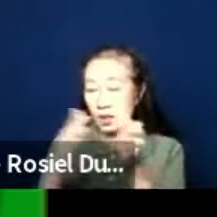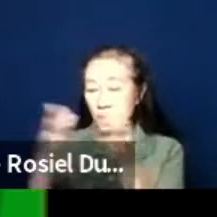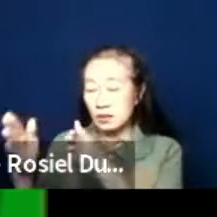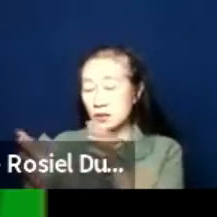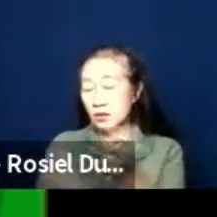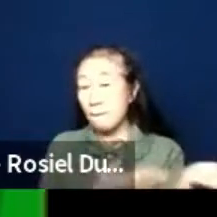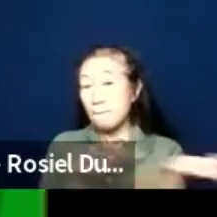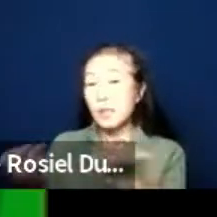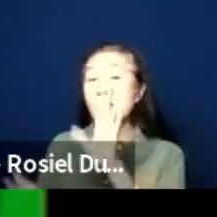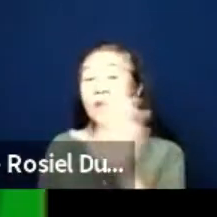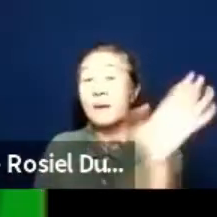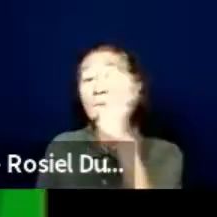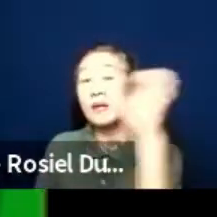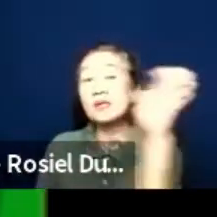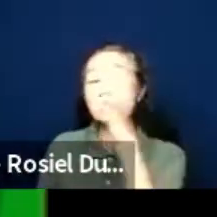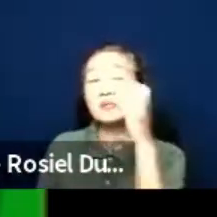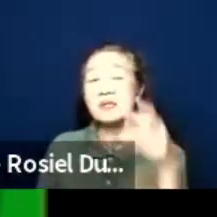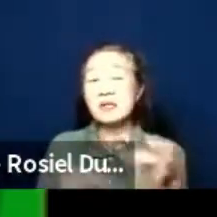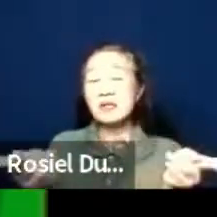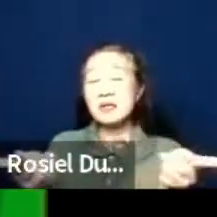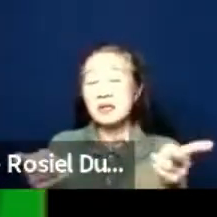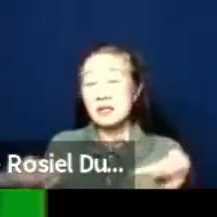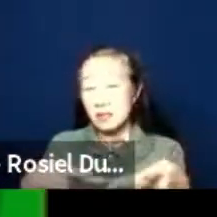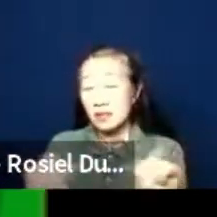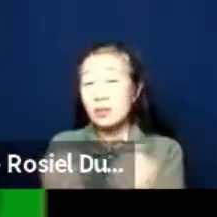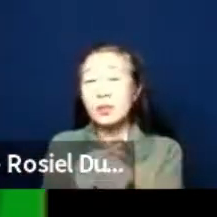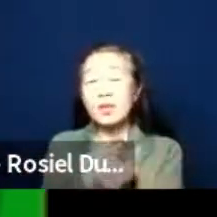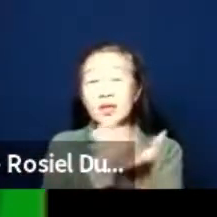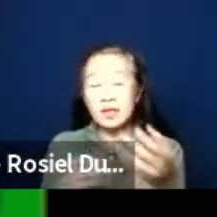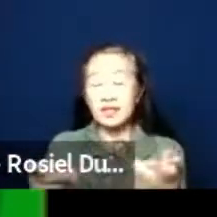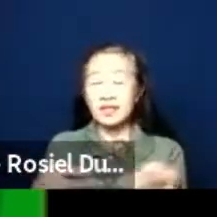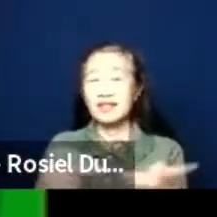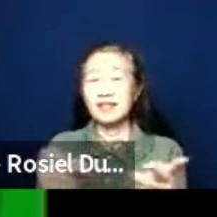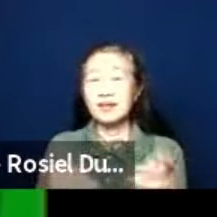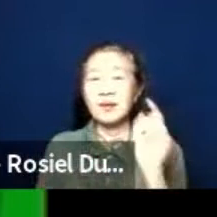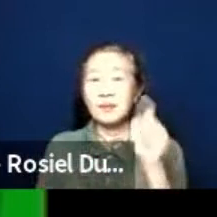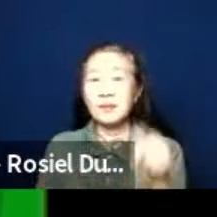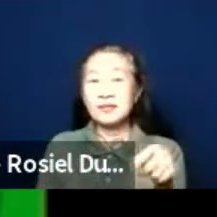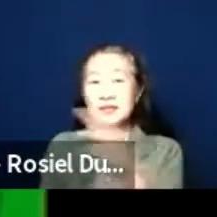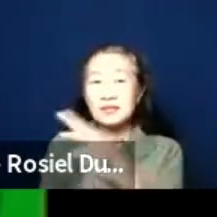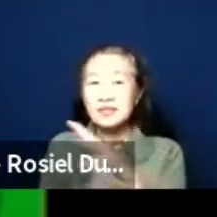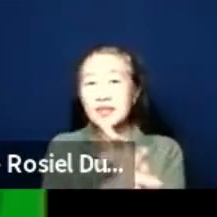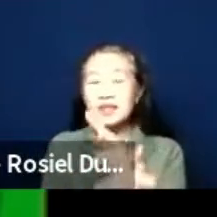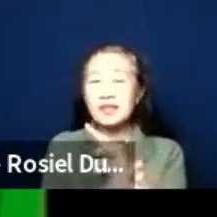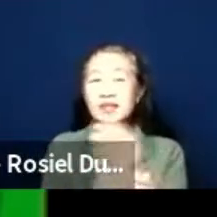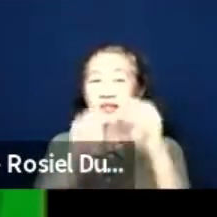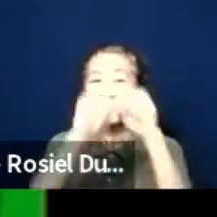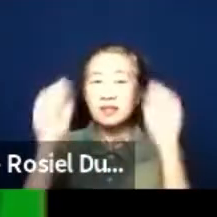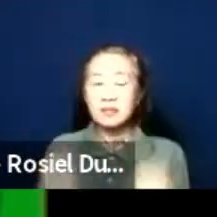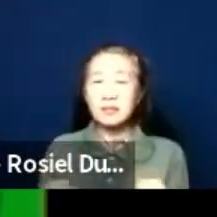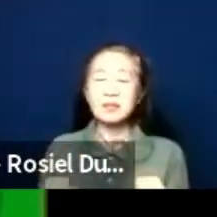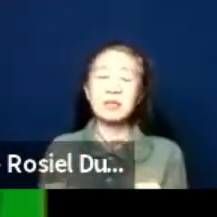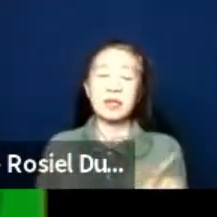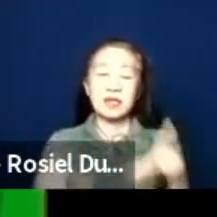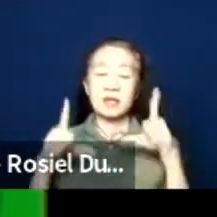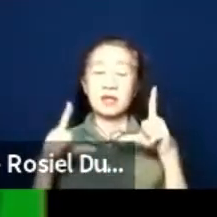kit with you so you will have the supplies you need. Mass care sheltering can involve living with